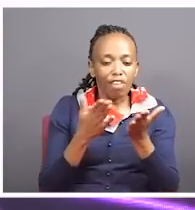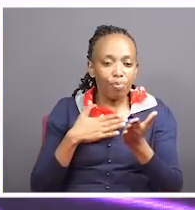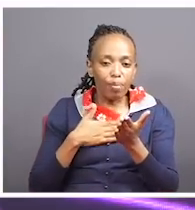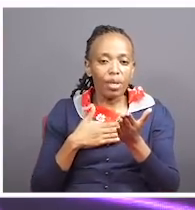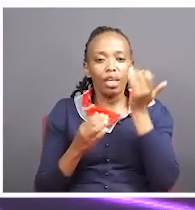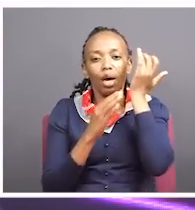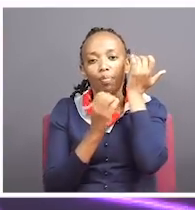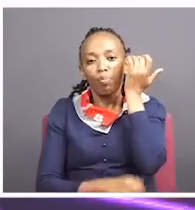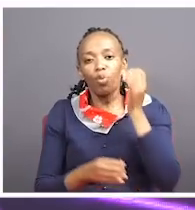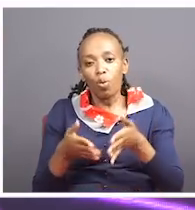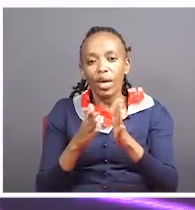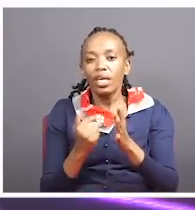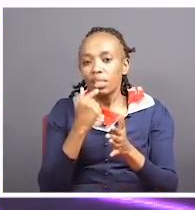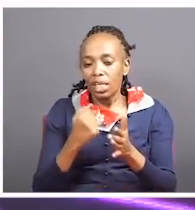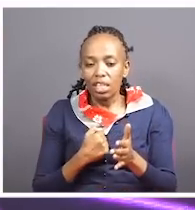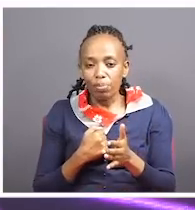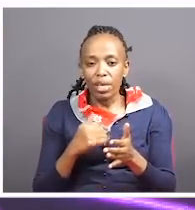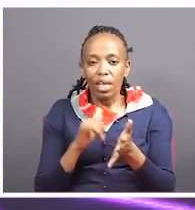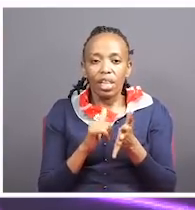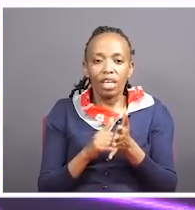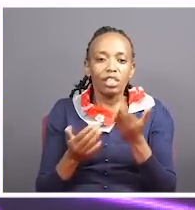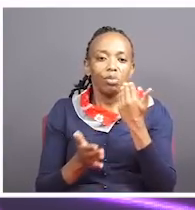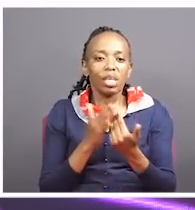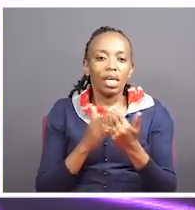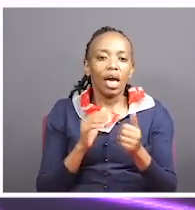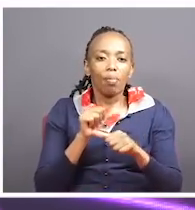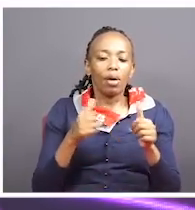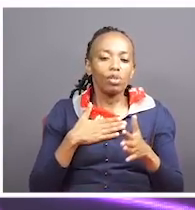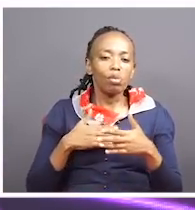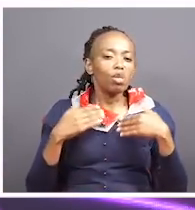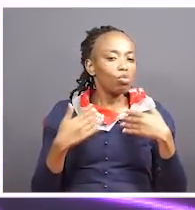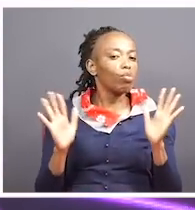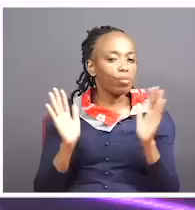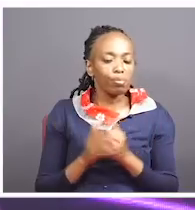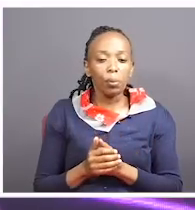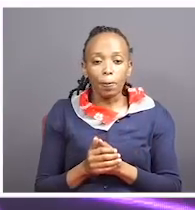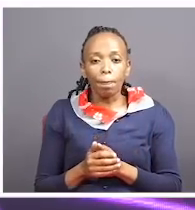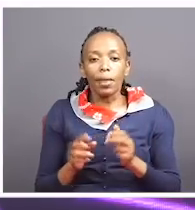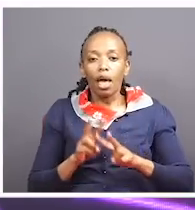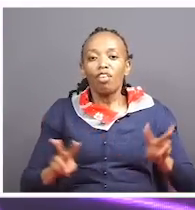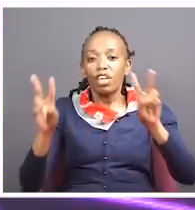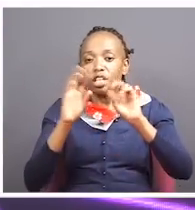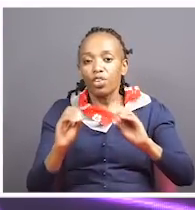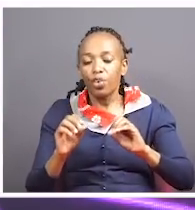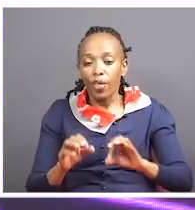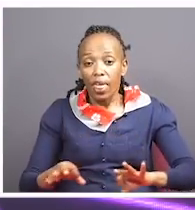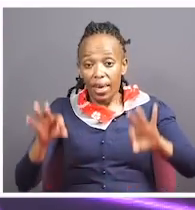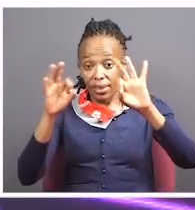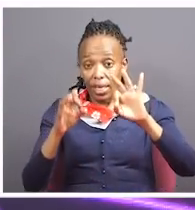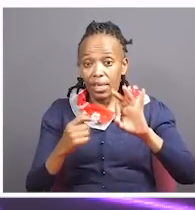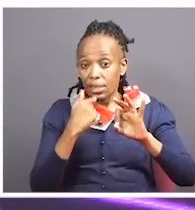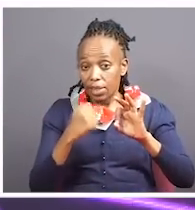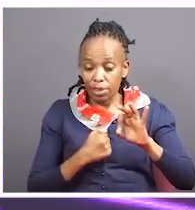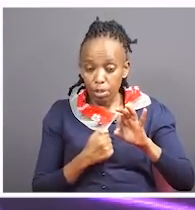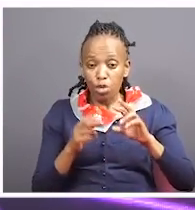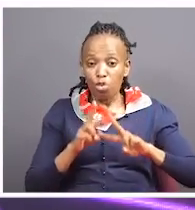in a very shoddy manner, it is telling me that you don't care about me. I'm not of value to you, you know? Excellence showed